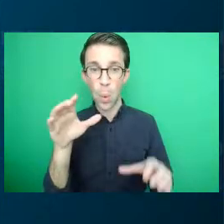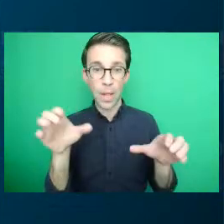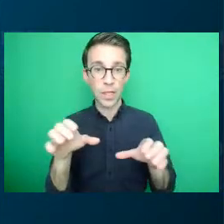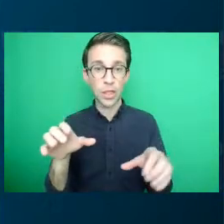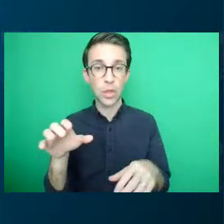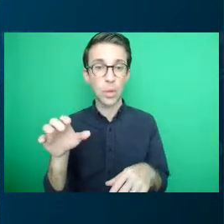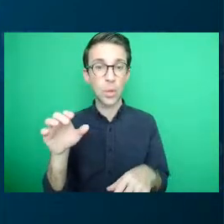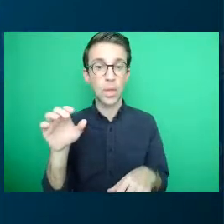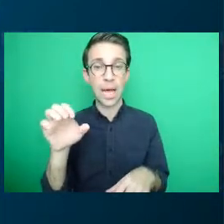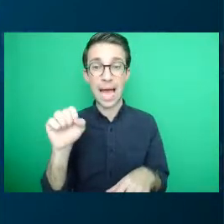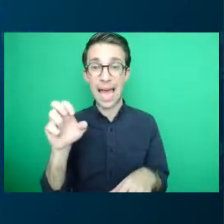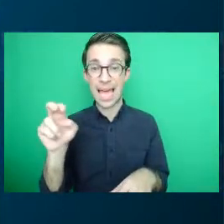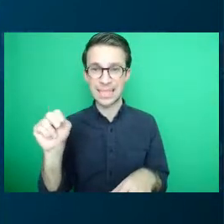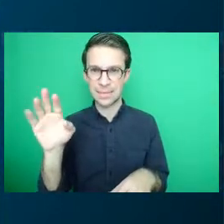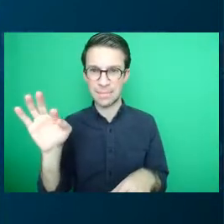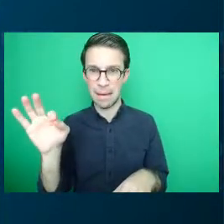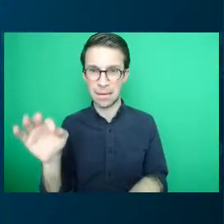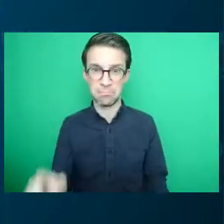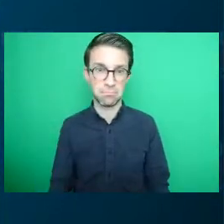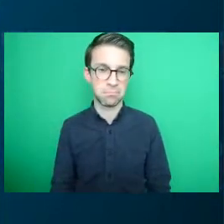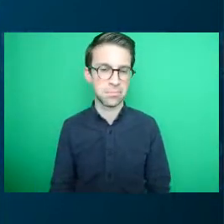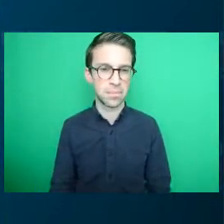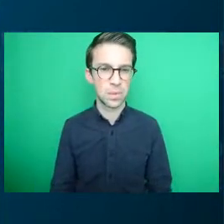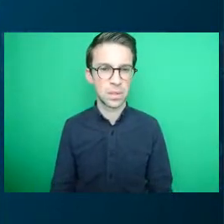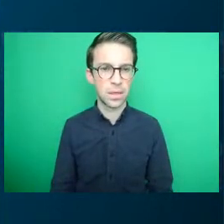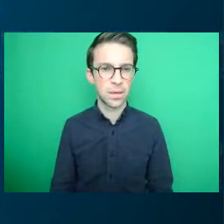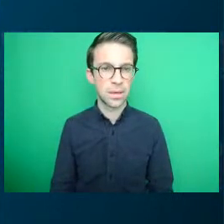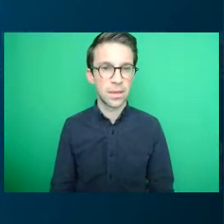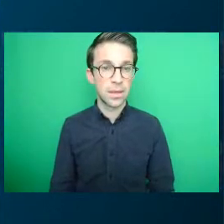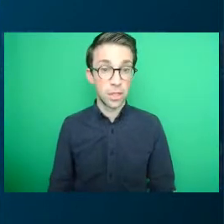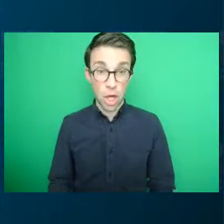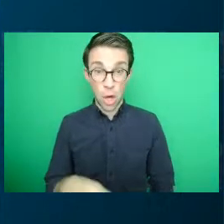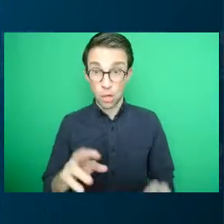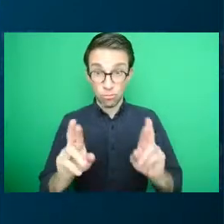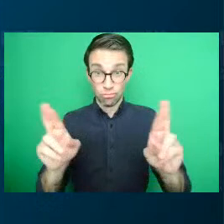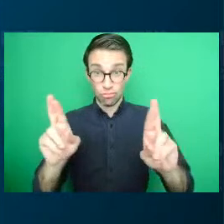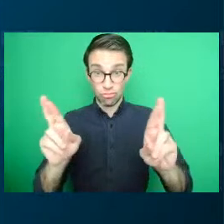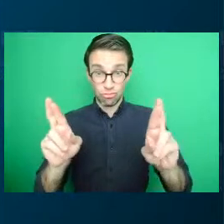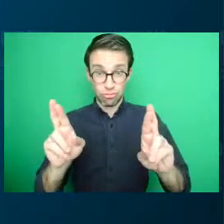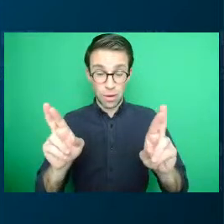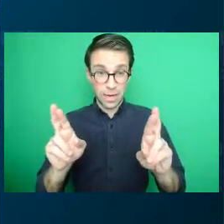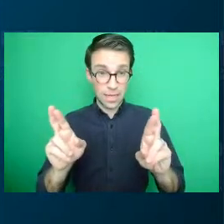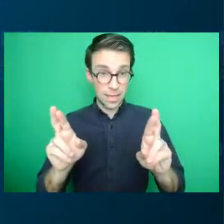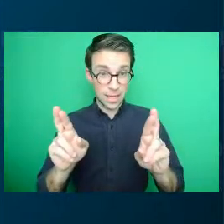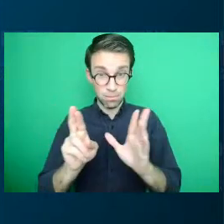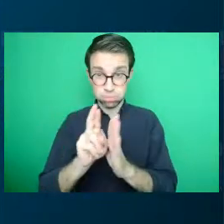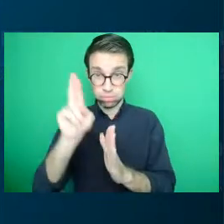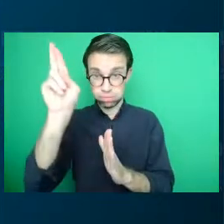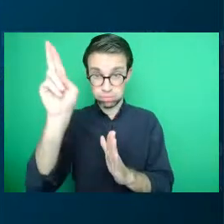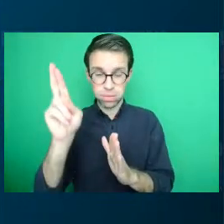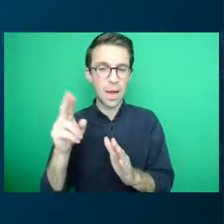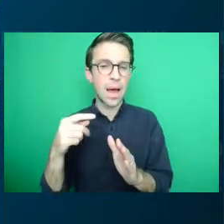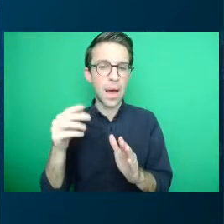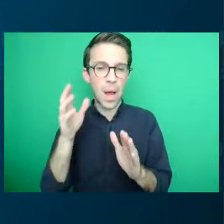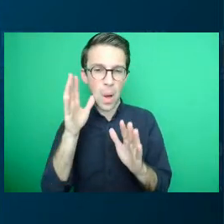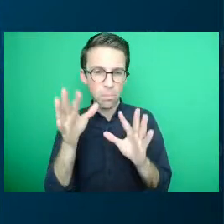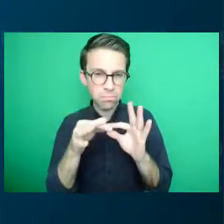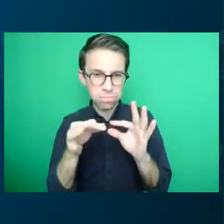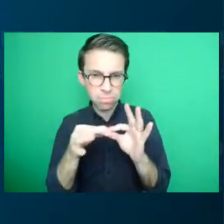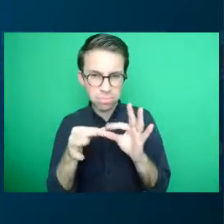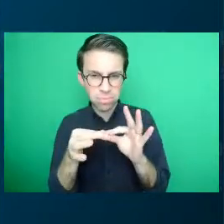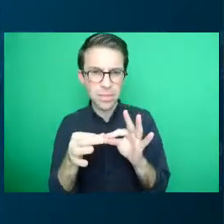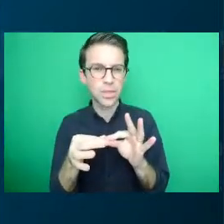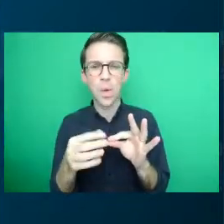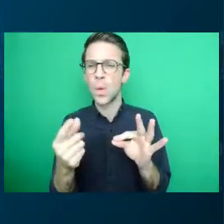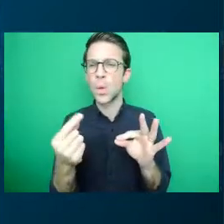an SN9. So I'm going to go ahead and tell this rocket to go to space, and we're going to talk about that really quickly. What do I need to